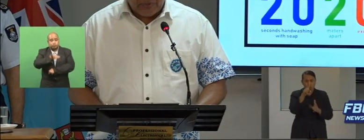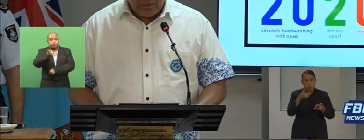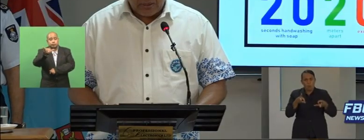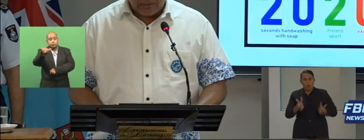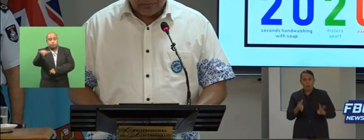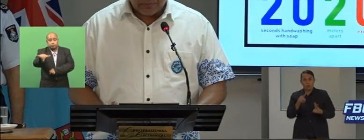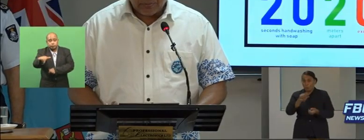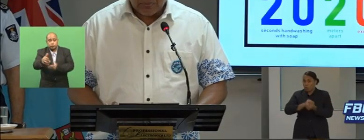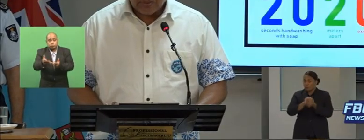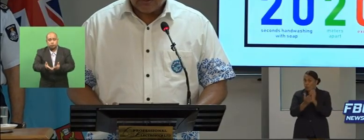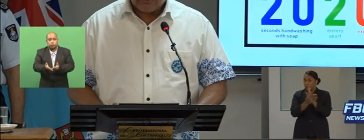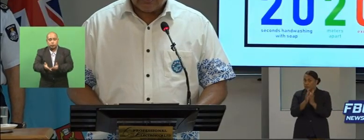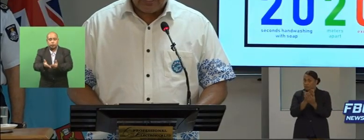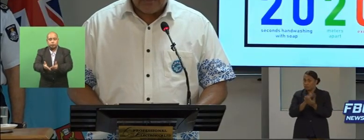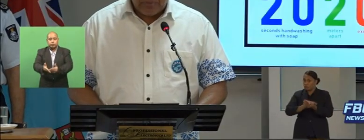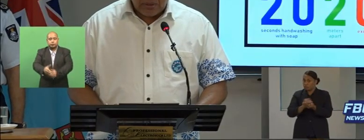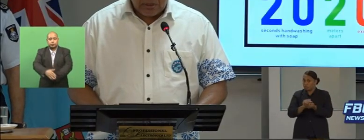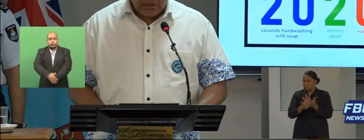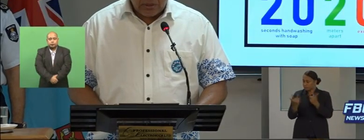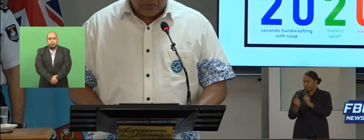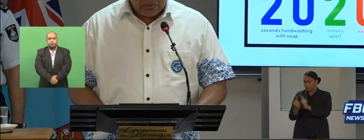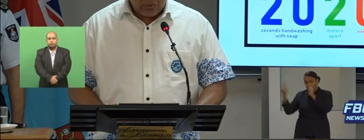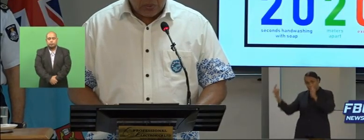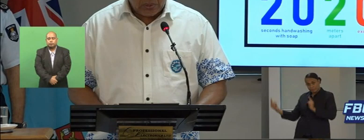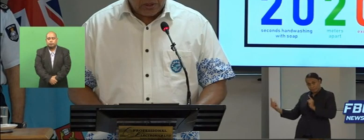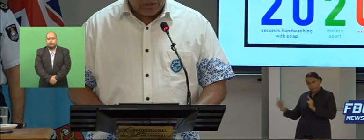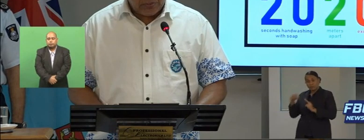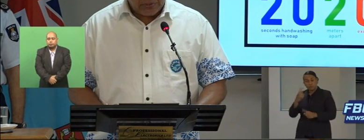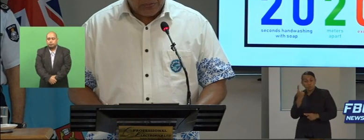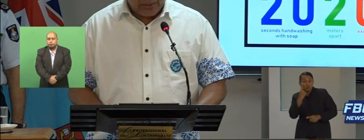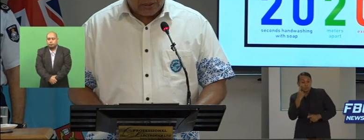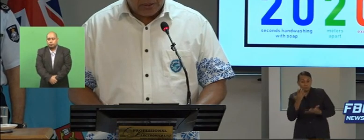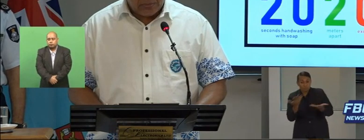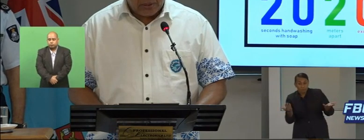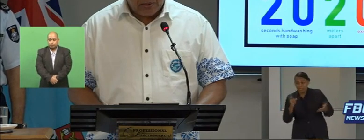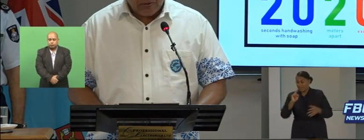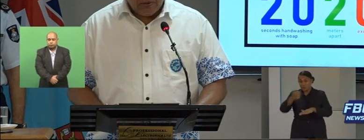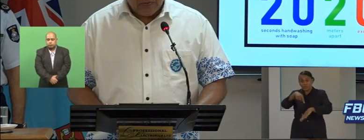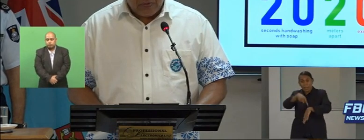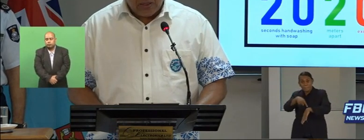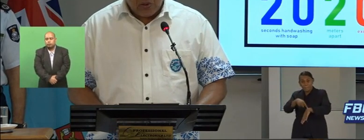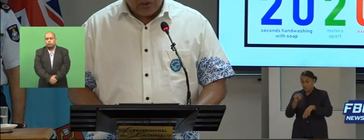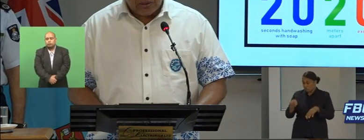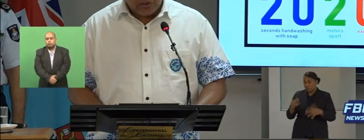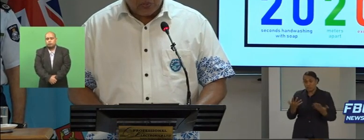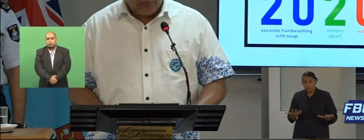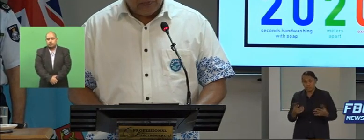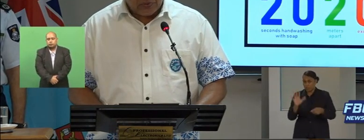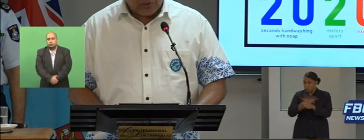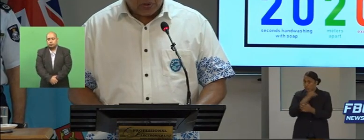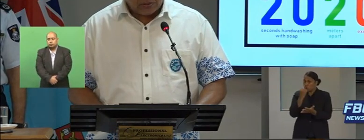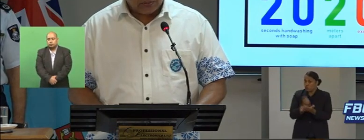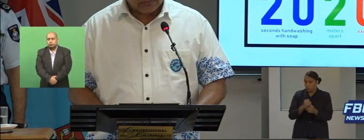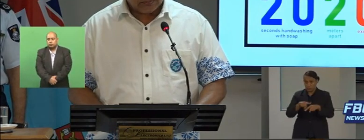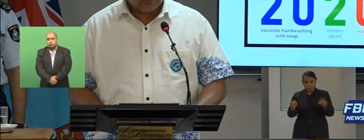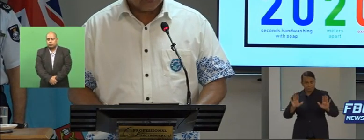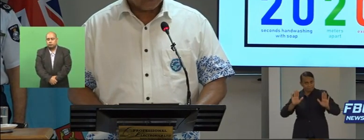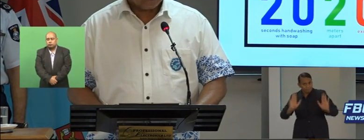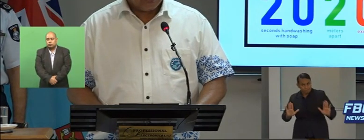have seen, the time that is needed to ensure it cannot be spread can be far longer than the world first thought.